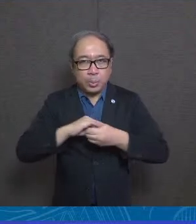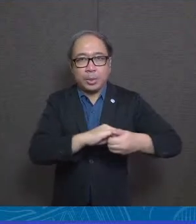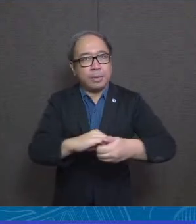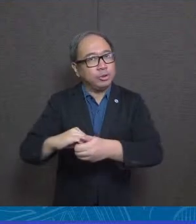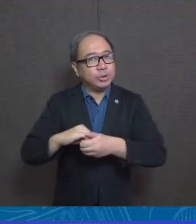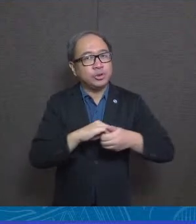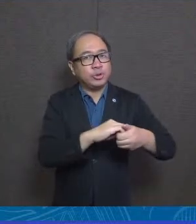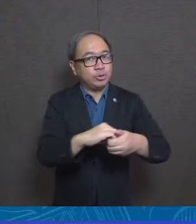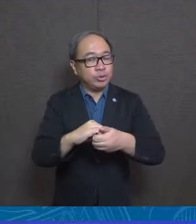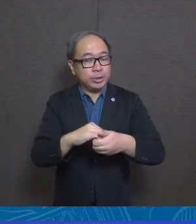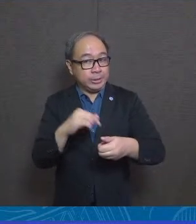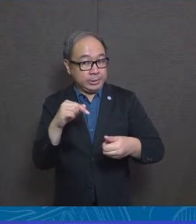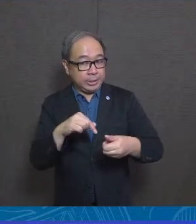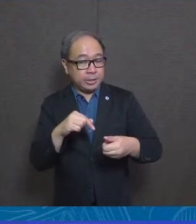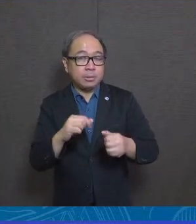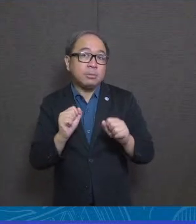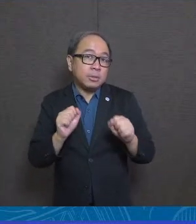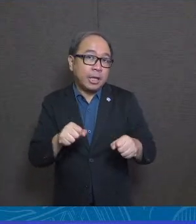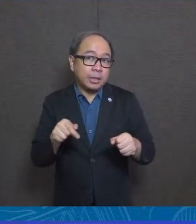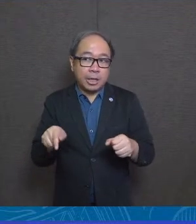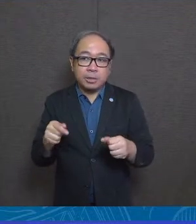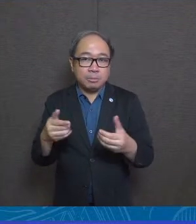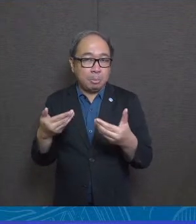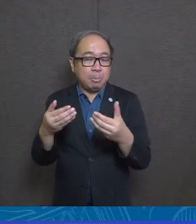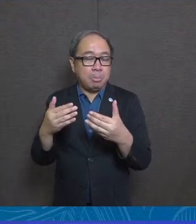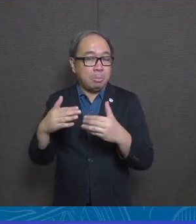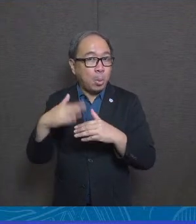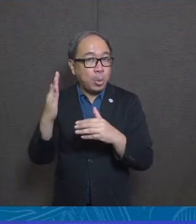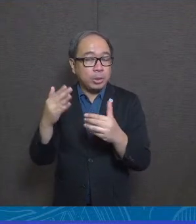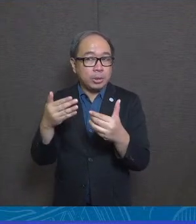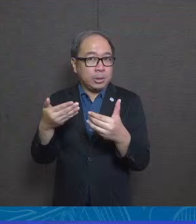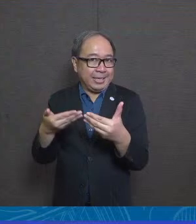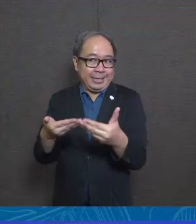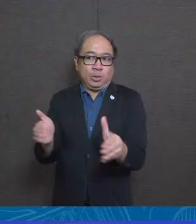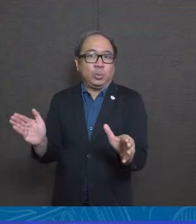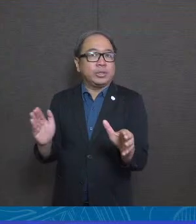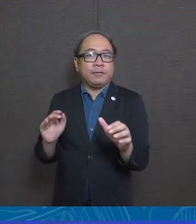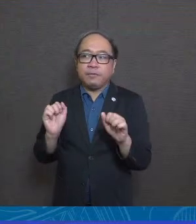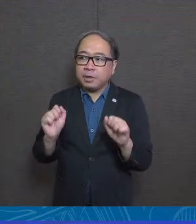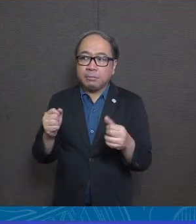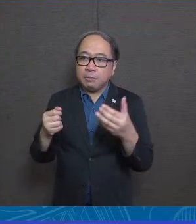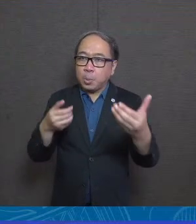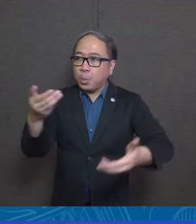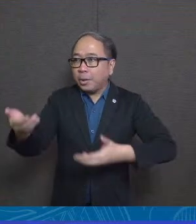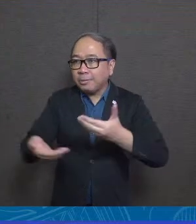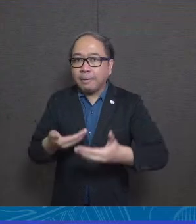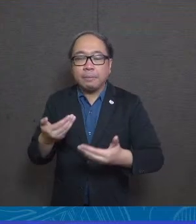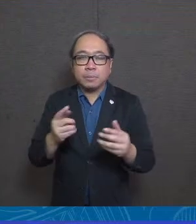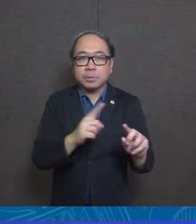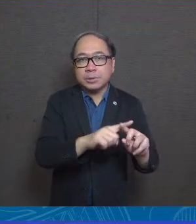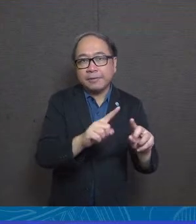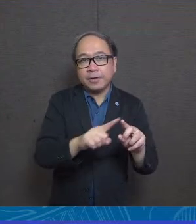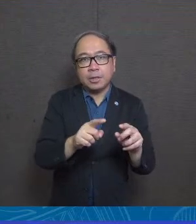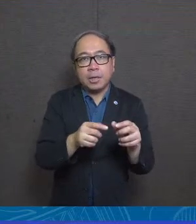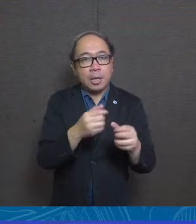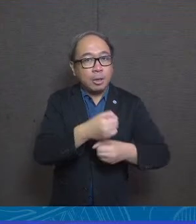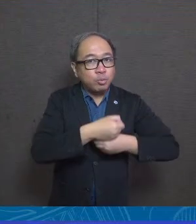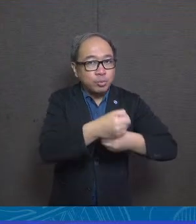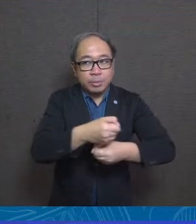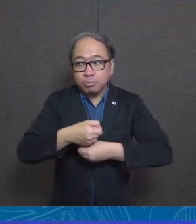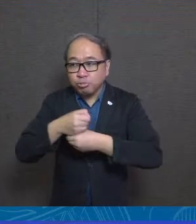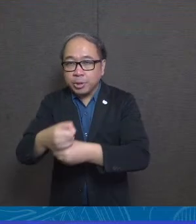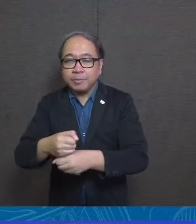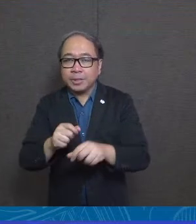collaboration can kind of ensure this inclusivity by enabling collaboration between different stakeholders and different